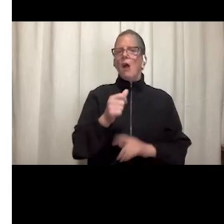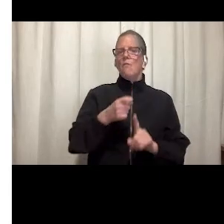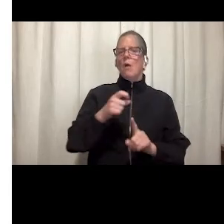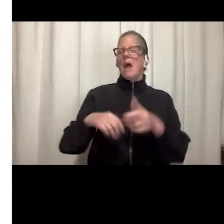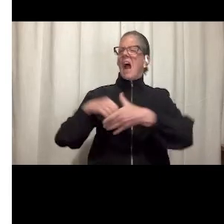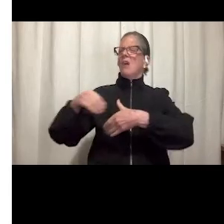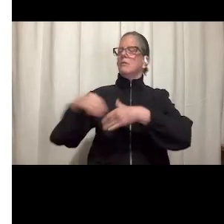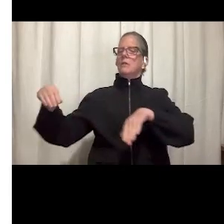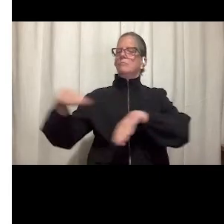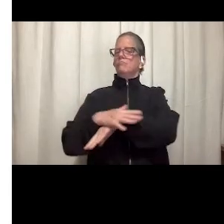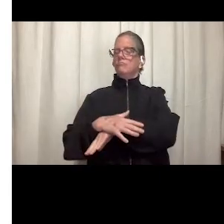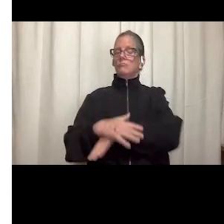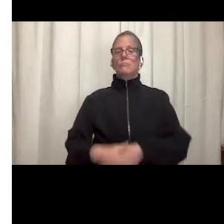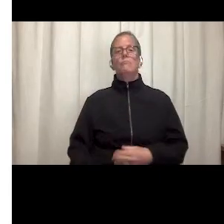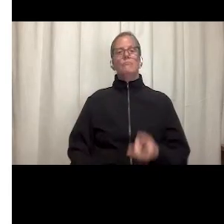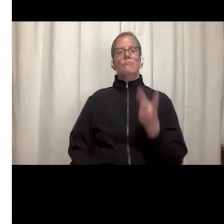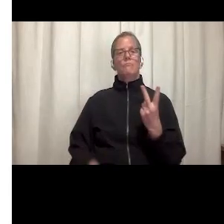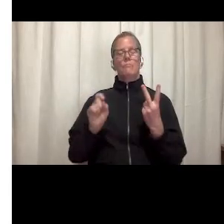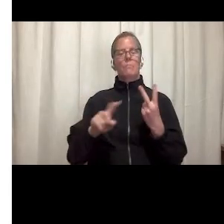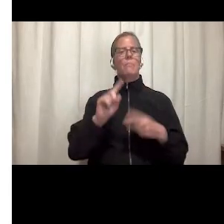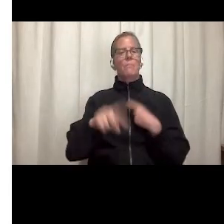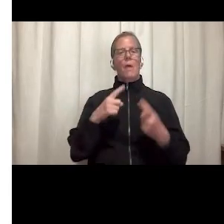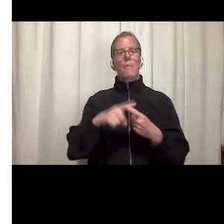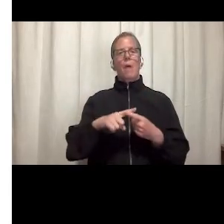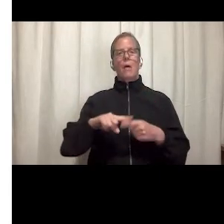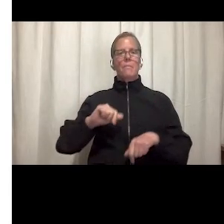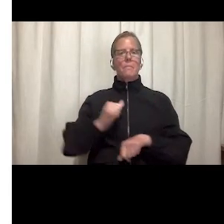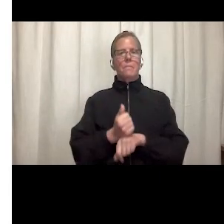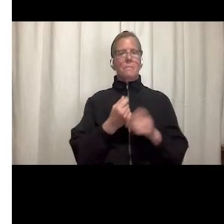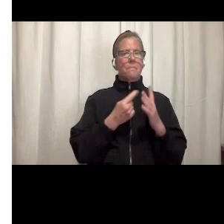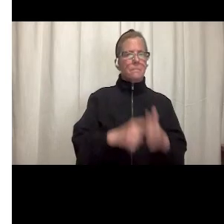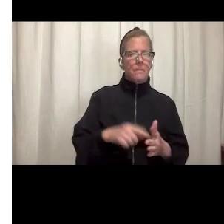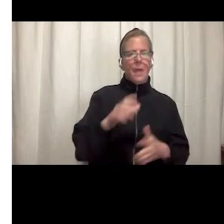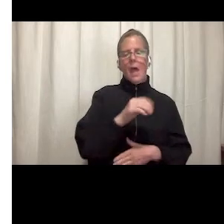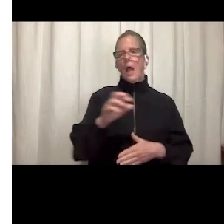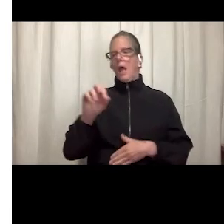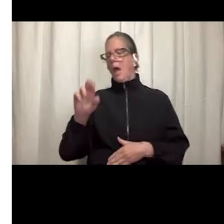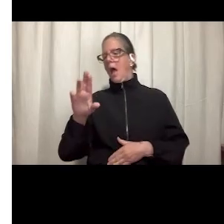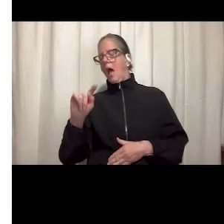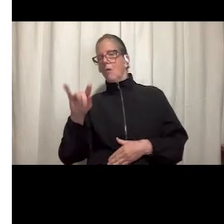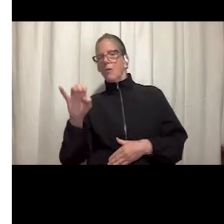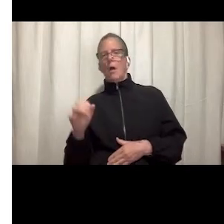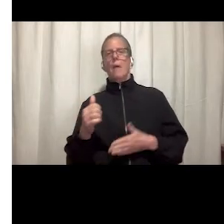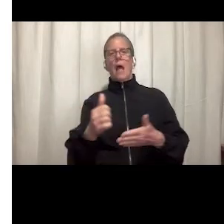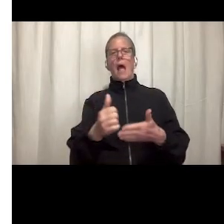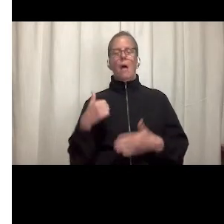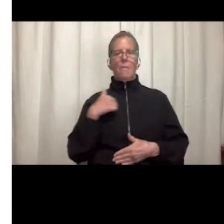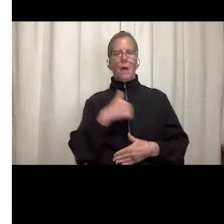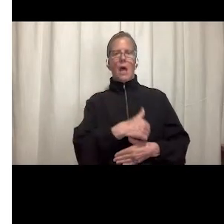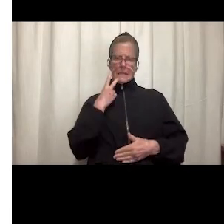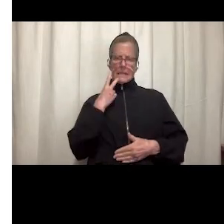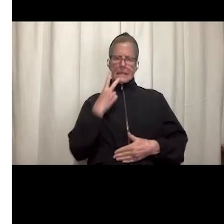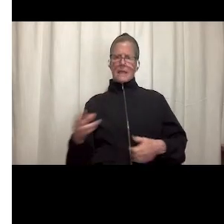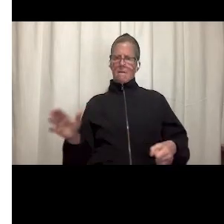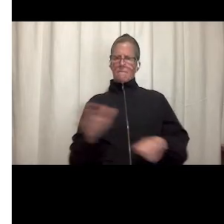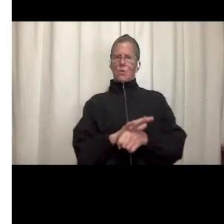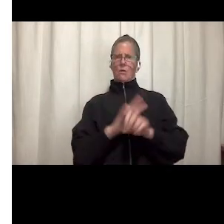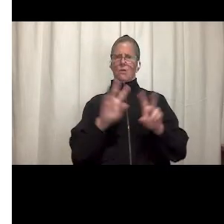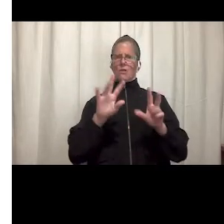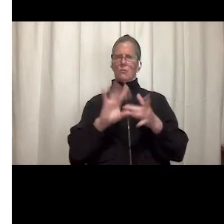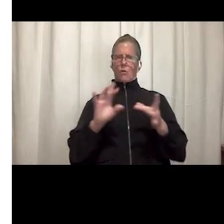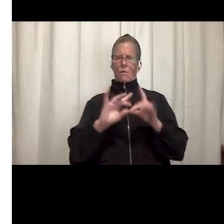two questions about implementation and outcomes help us tell the full story. Did we do